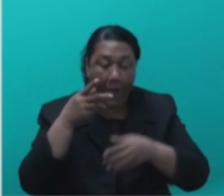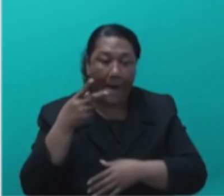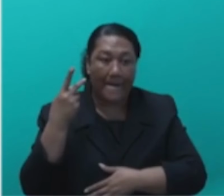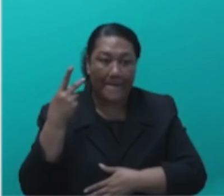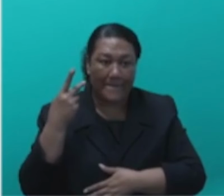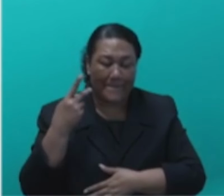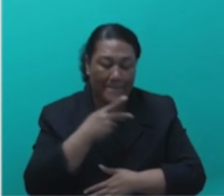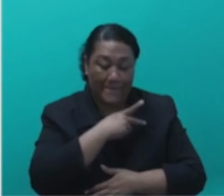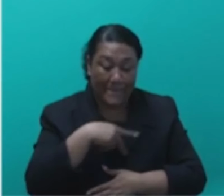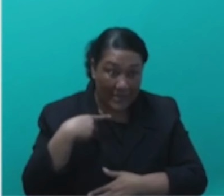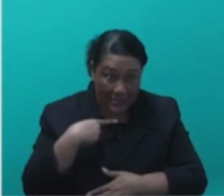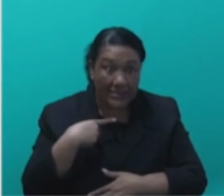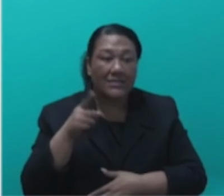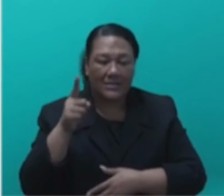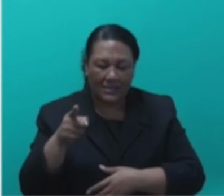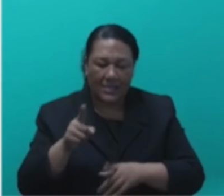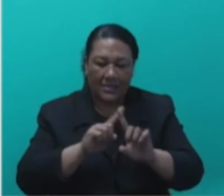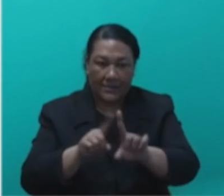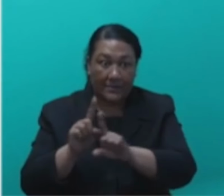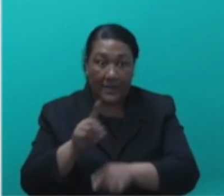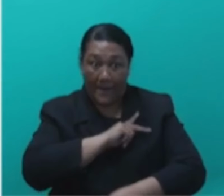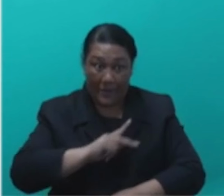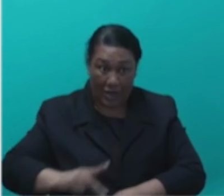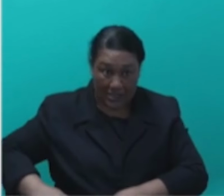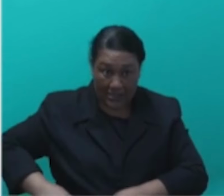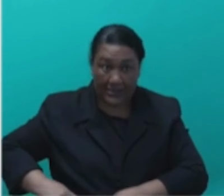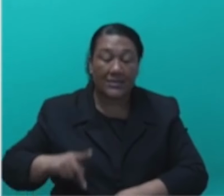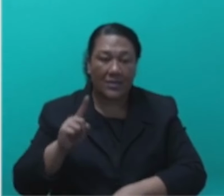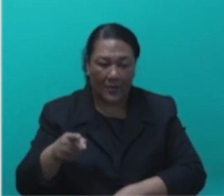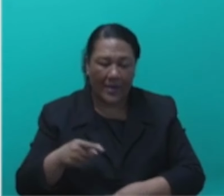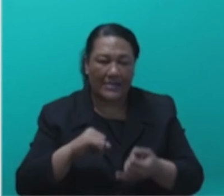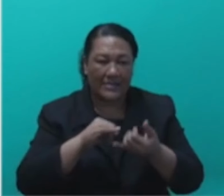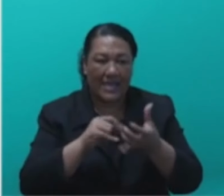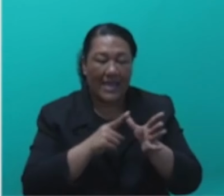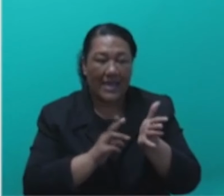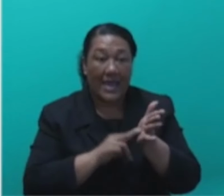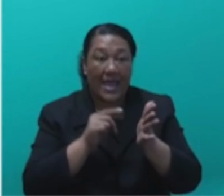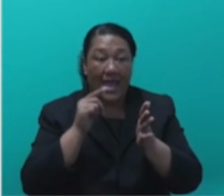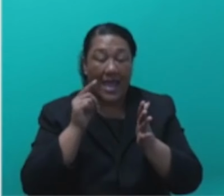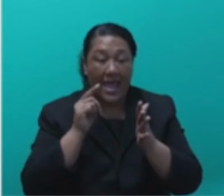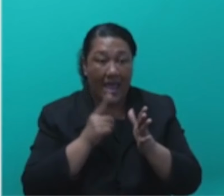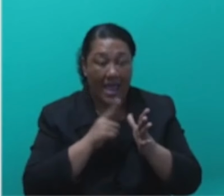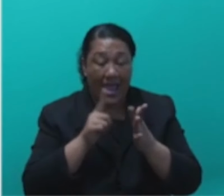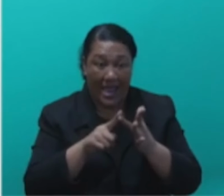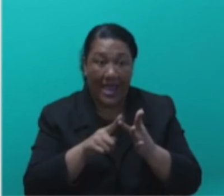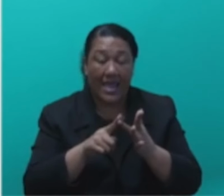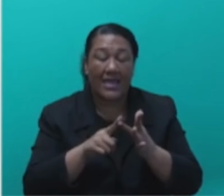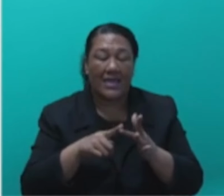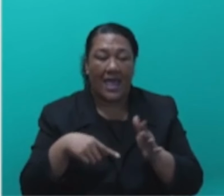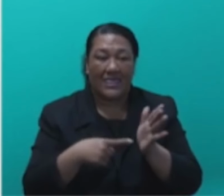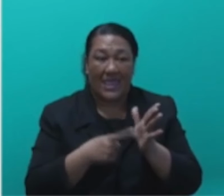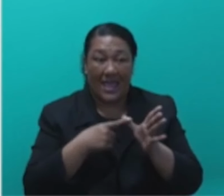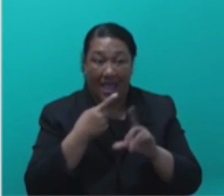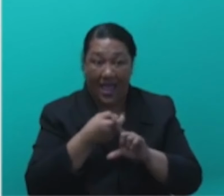Tupoutoa Ulukalala and Princess Sinaitakala, who were at the meeting throughout